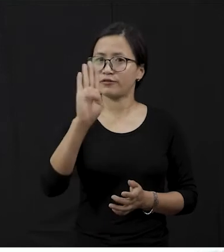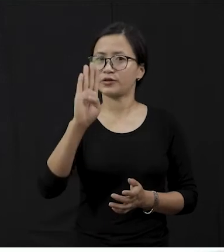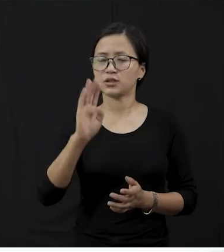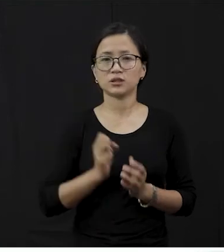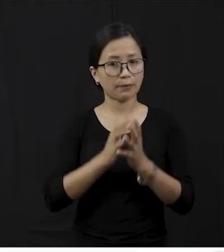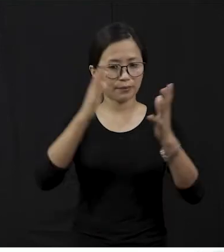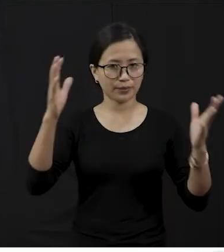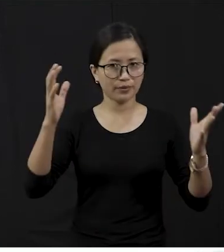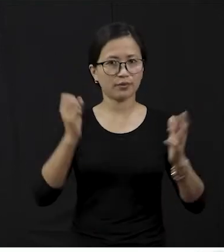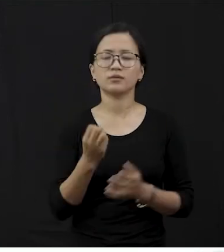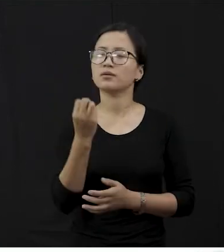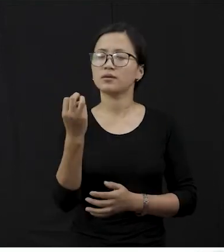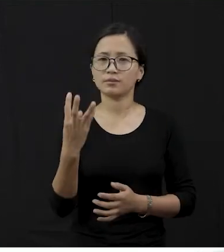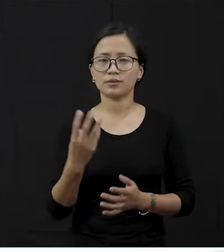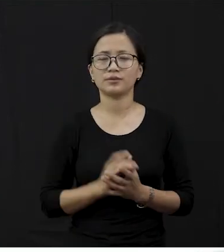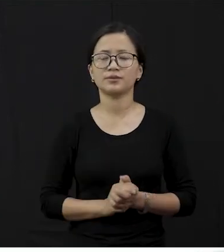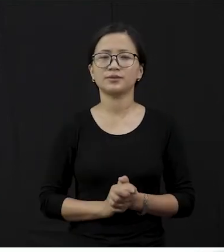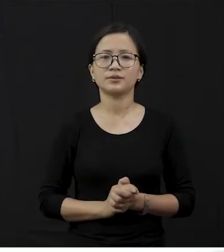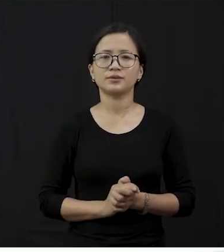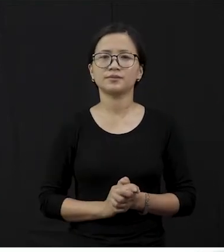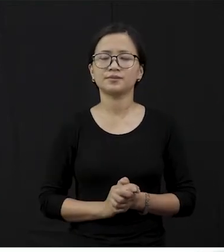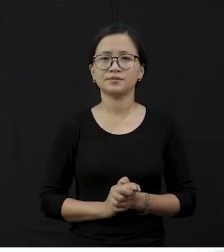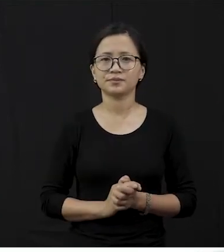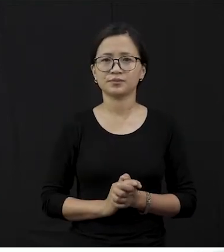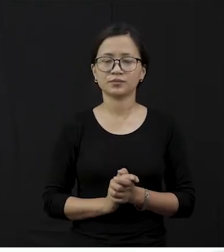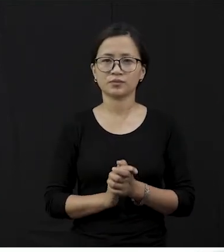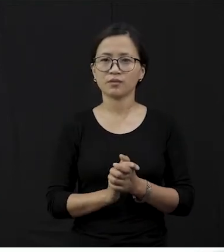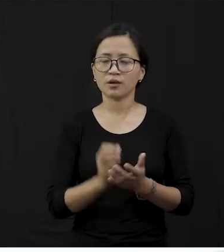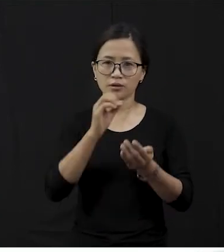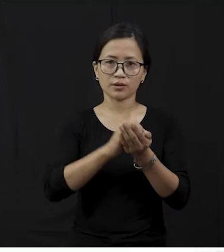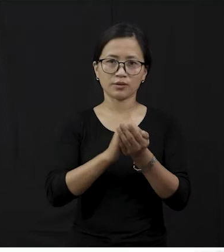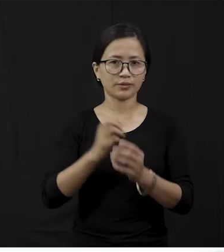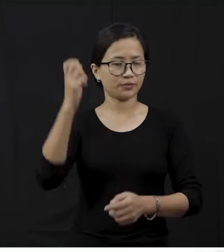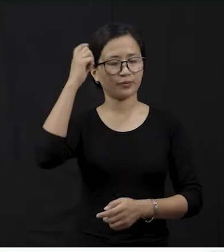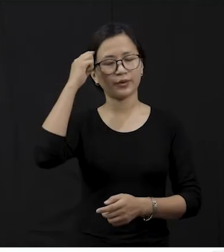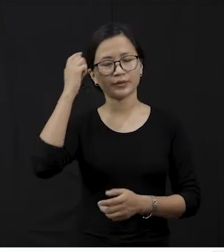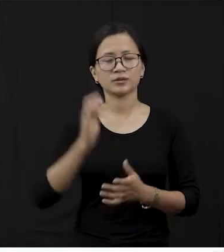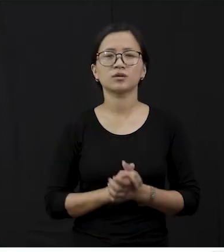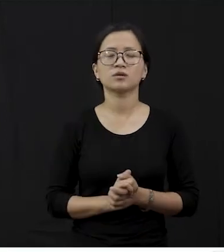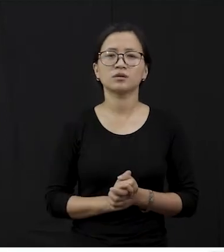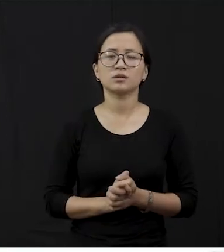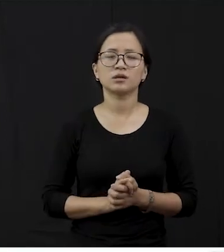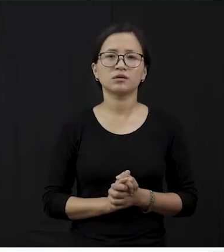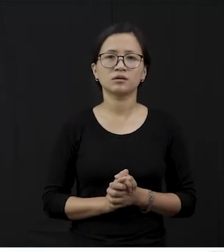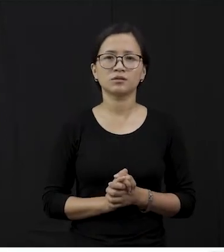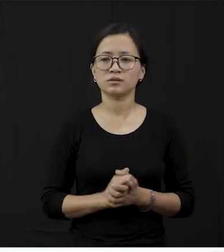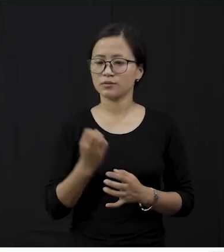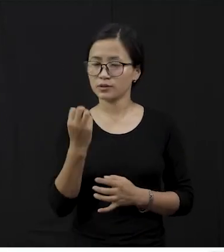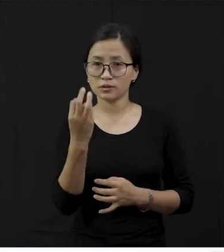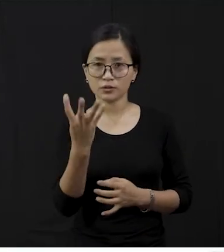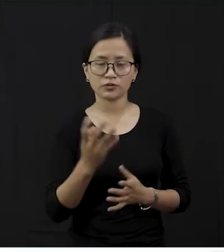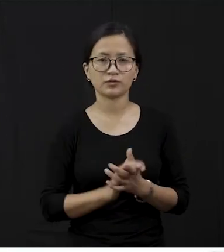the bigger number, right? Then, first you keep the 4 in your mind. Then, count